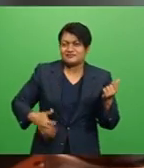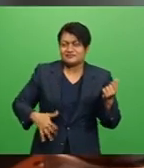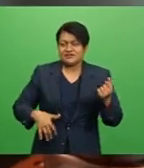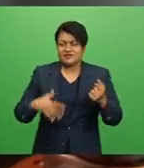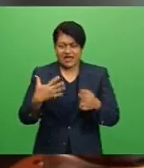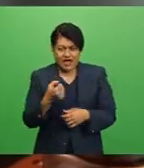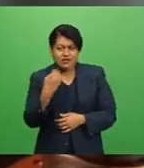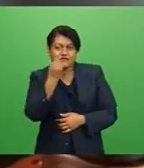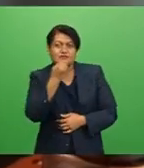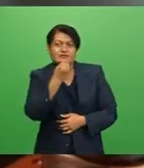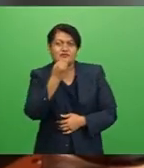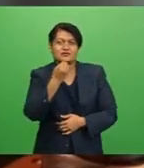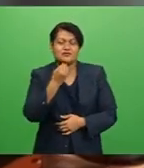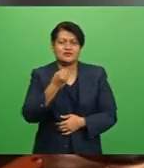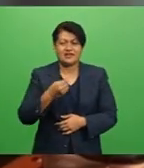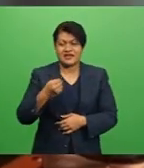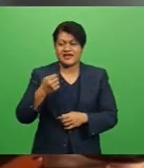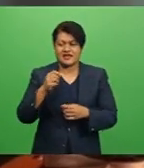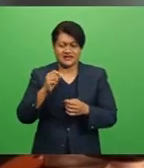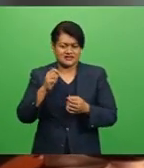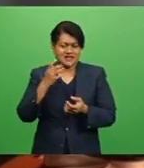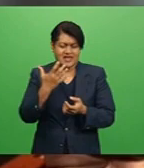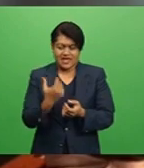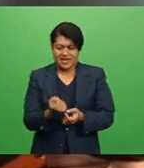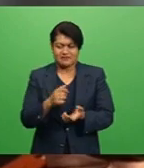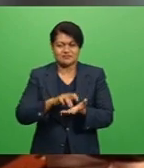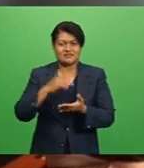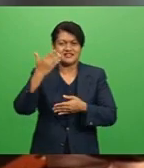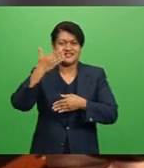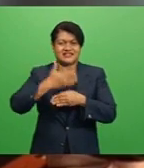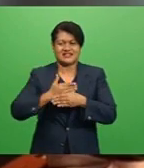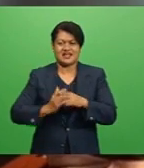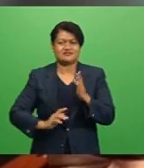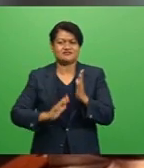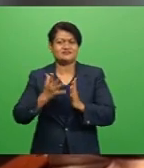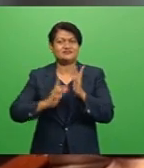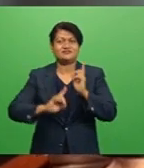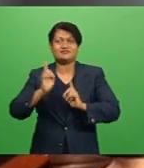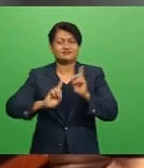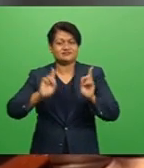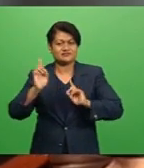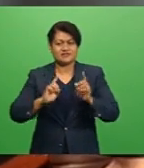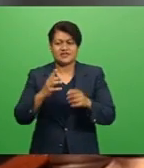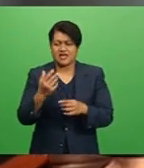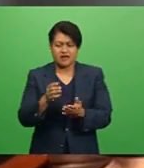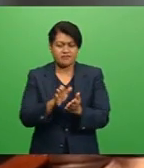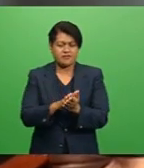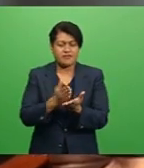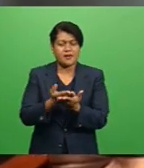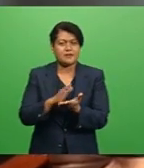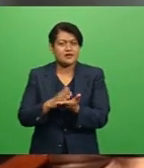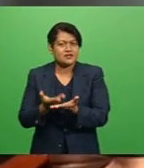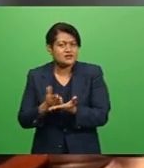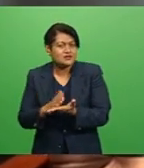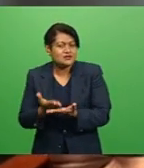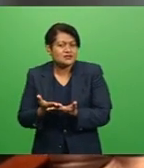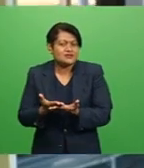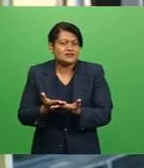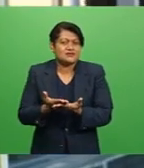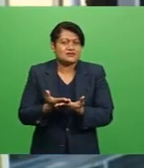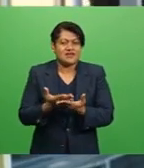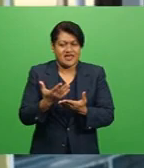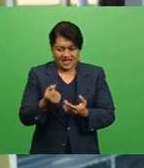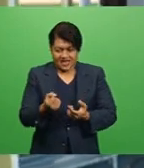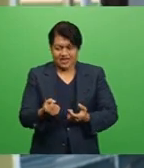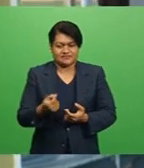as well as, of course, midnight fireworks. At the Holiday Inn in Suva, we have a barbecue, along with a live